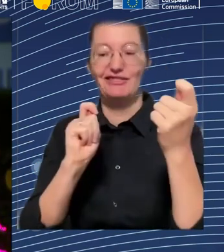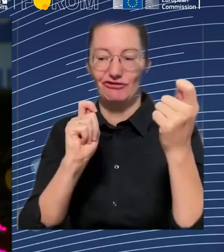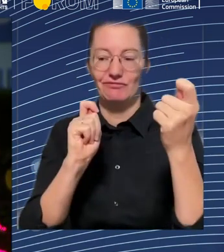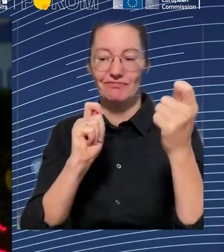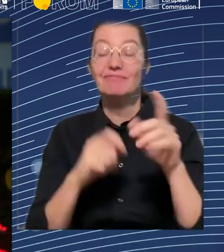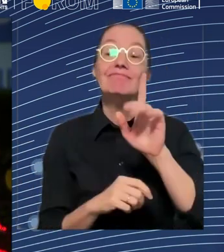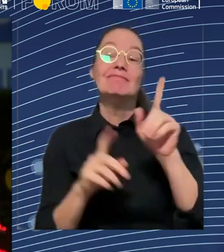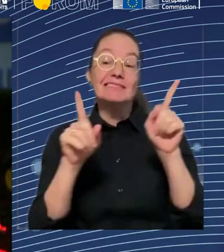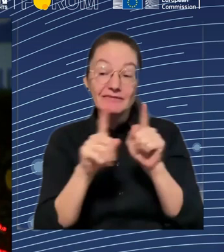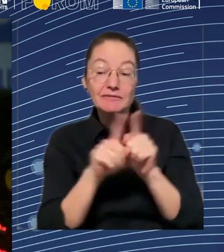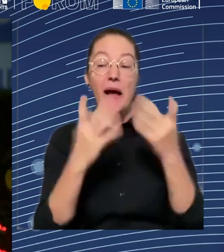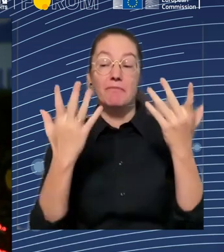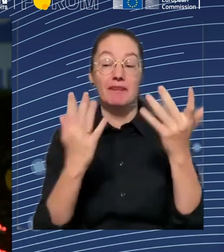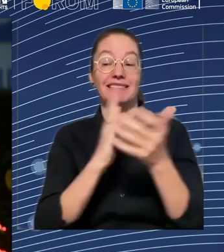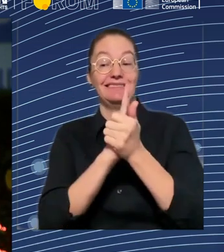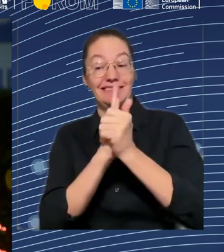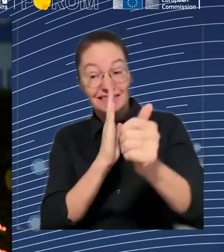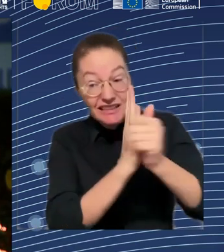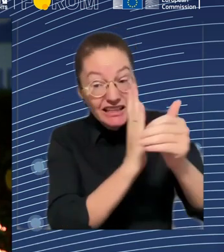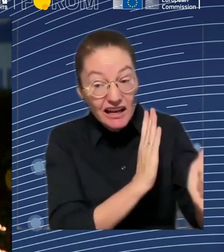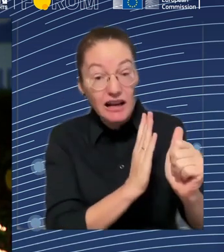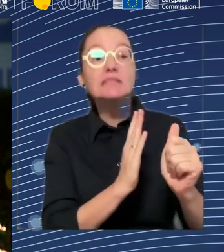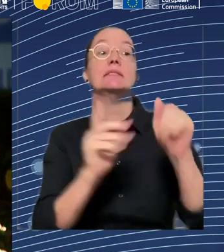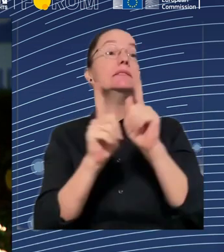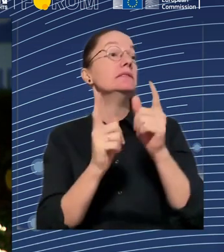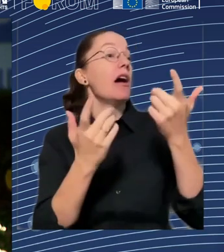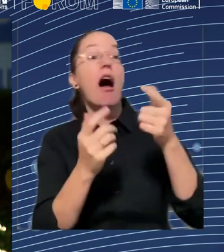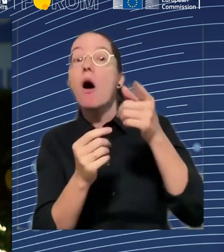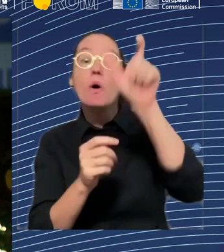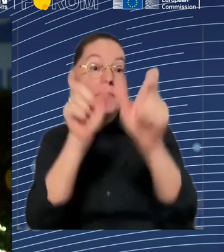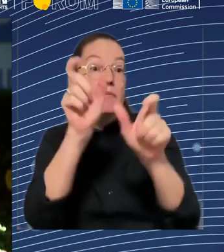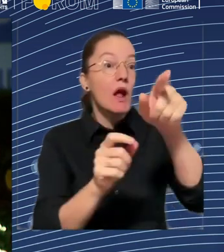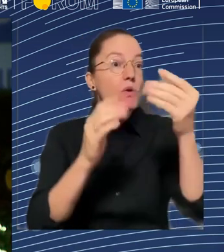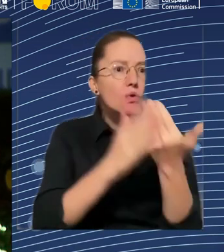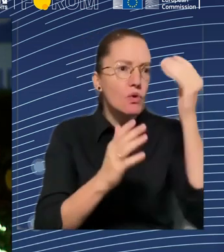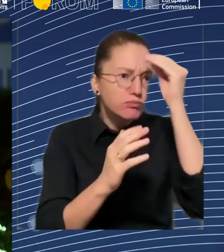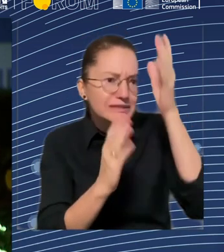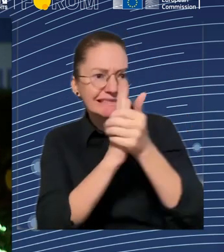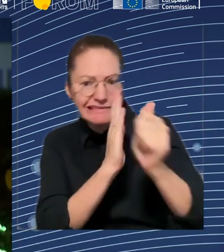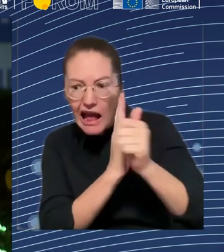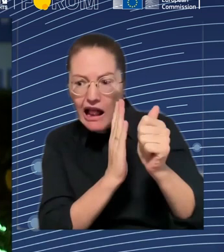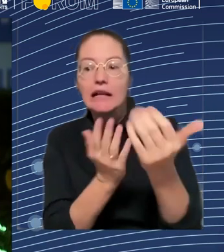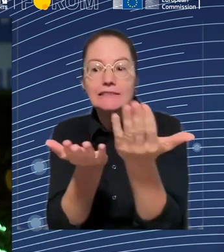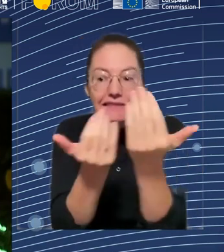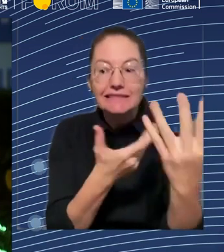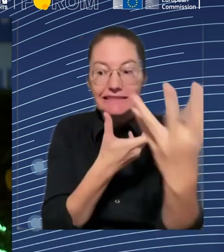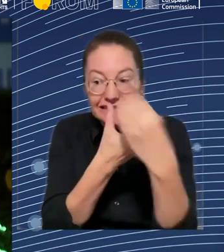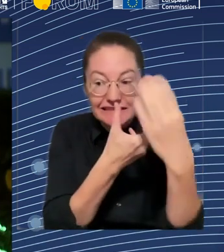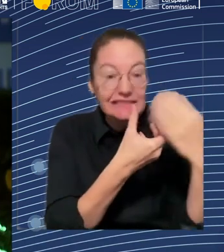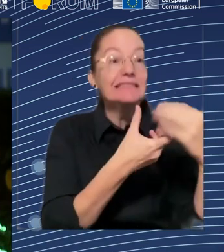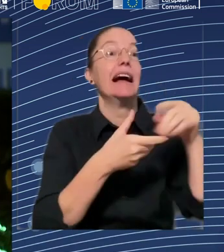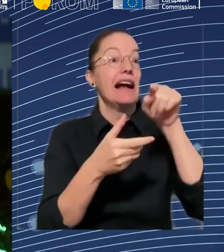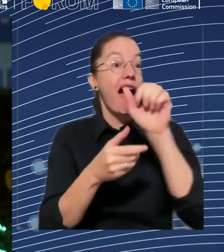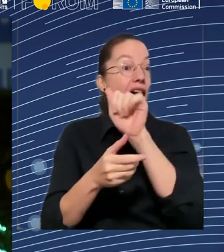what we do in the information space. And it's hard to recruit these young people, these talents, because the competition is